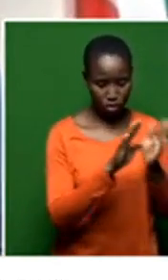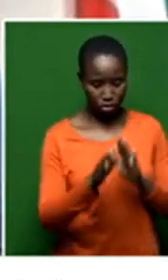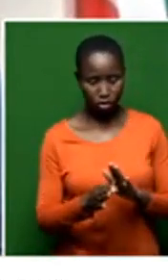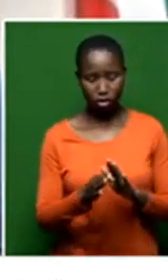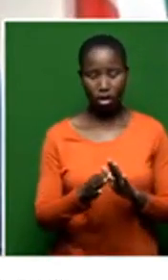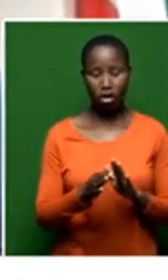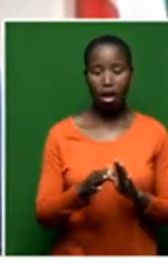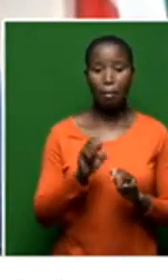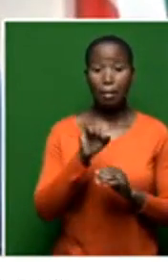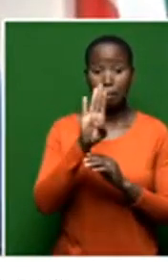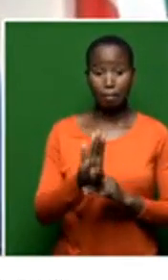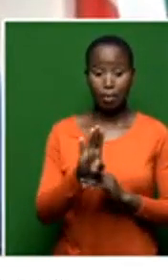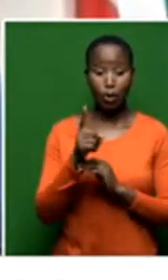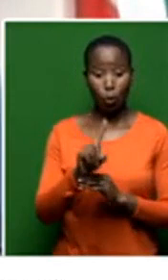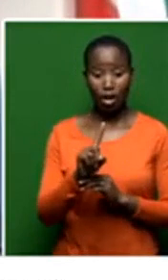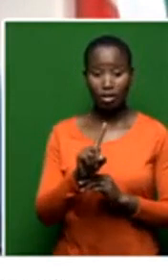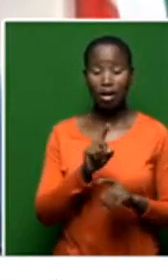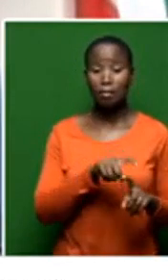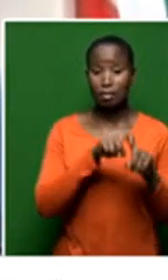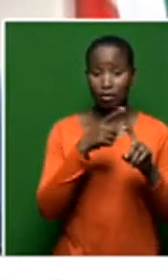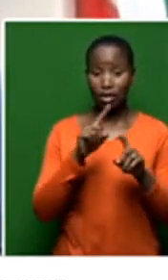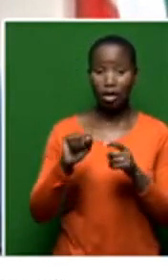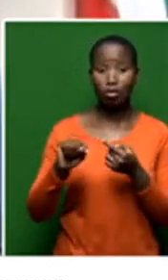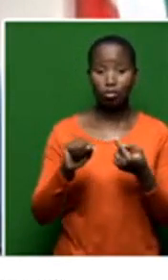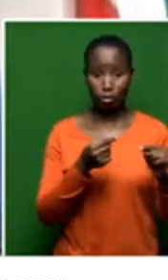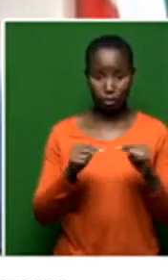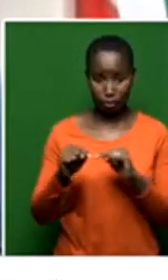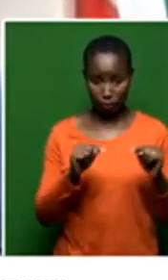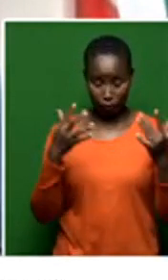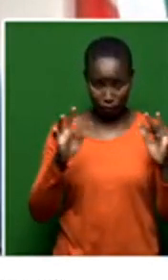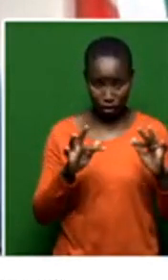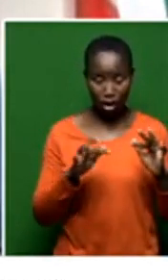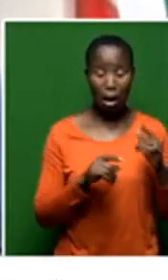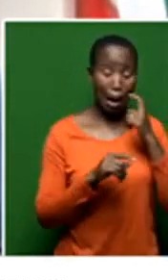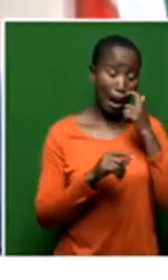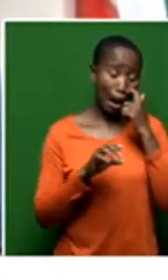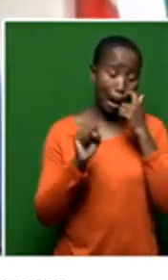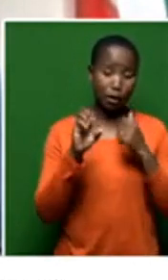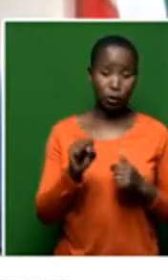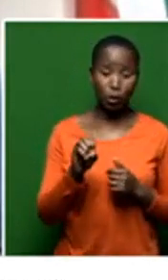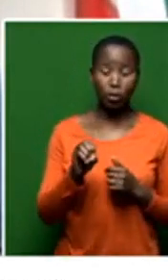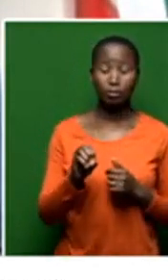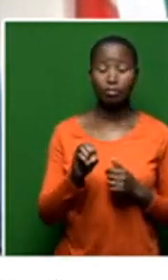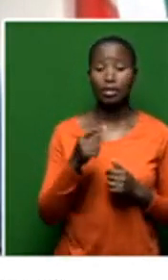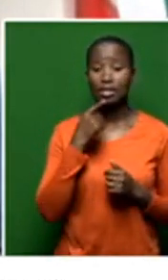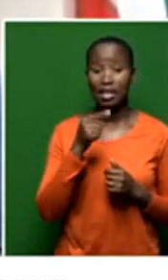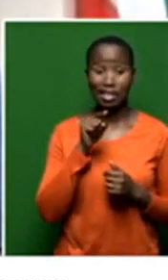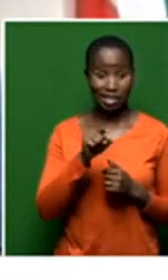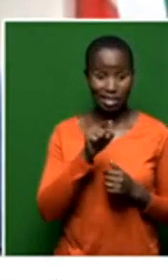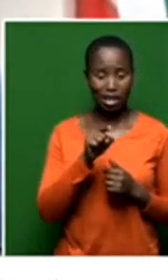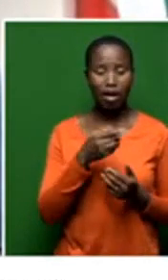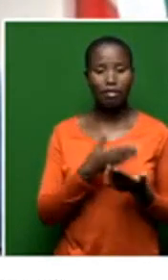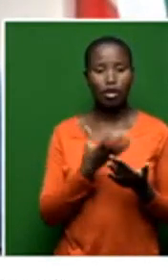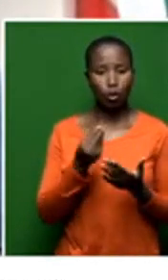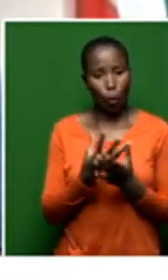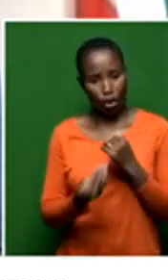substantive argument. Then Telkom later withdrew Part A. So they said they are withdrawing the interdict. They will just